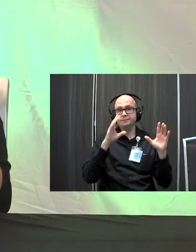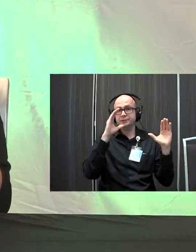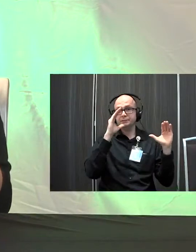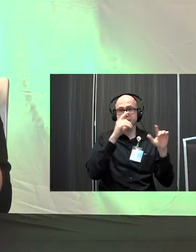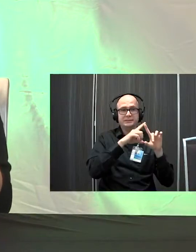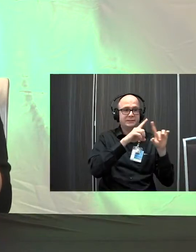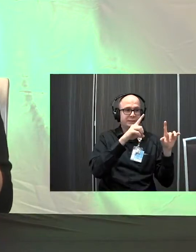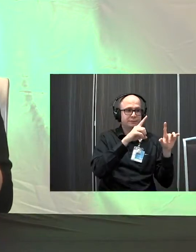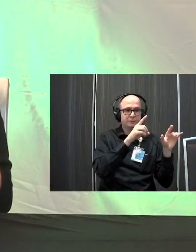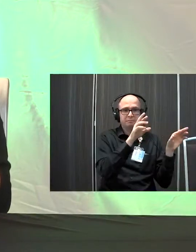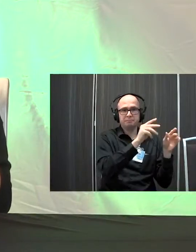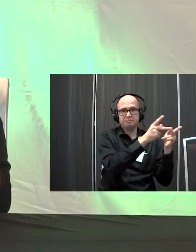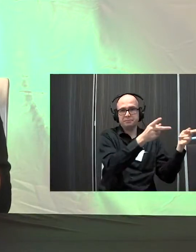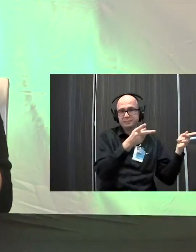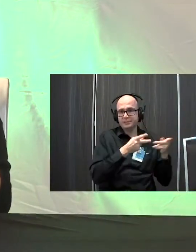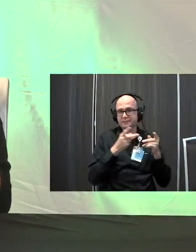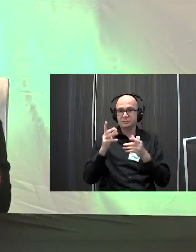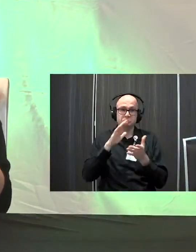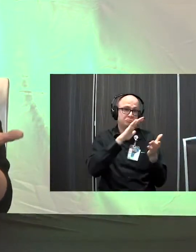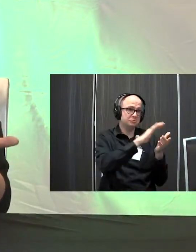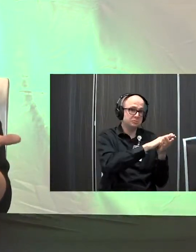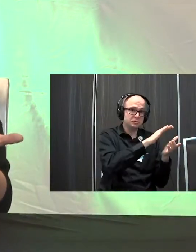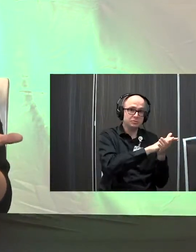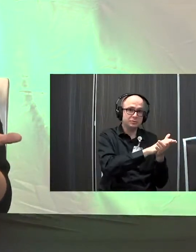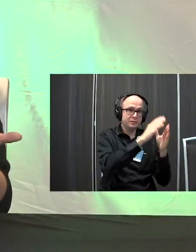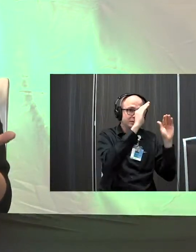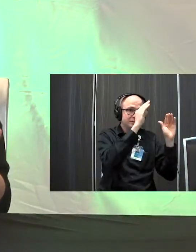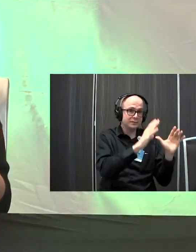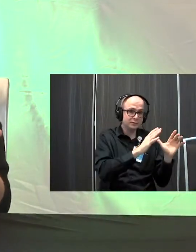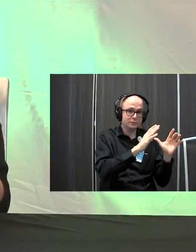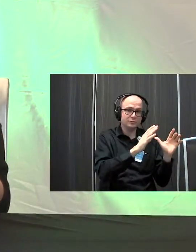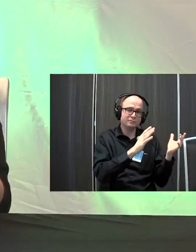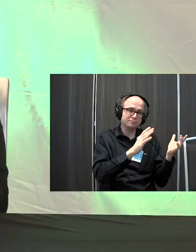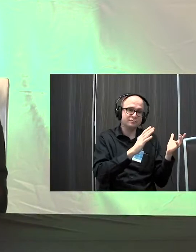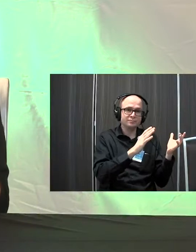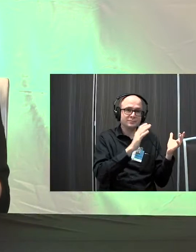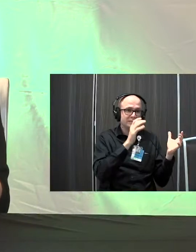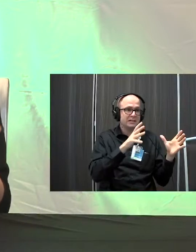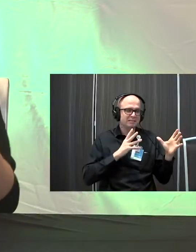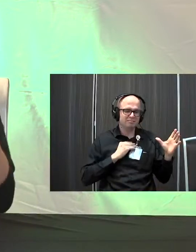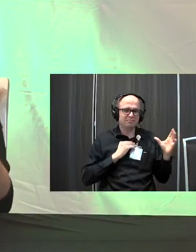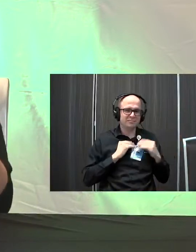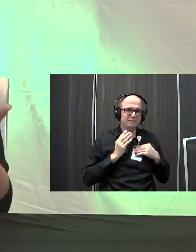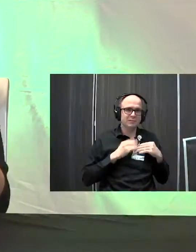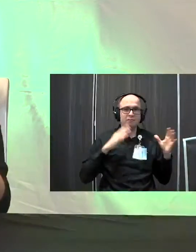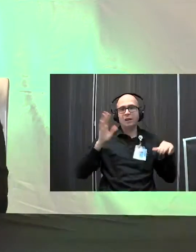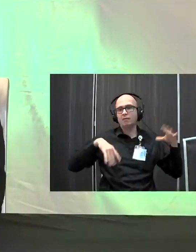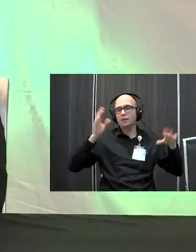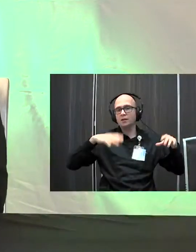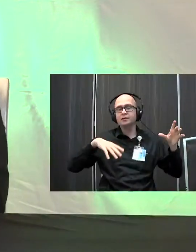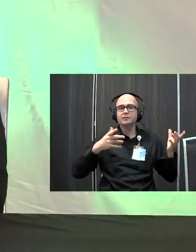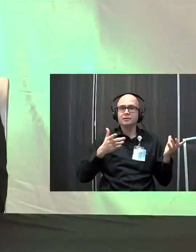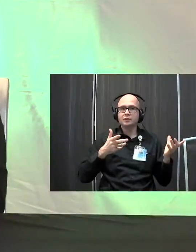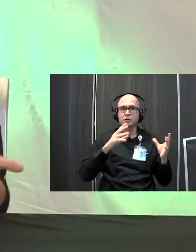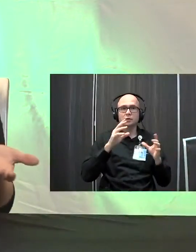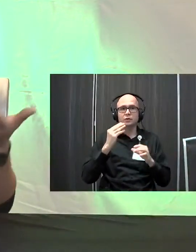different settings. So at school, especially, teachers might not be as accepting of hand flapping behavior or at